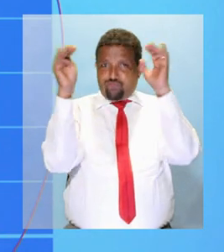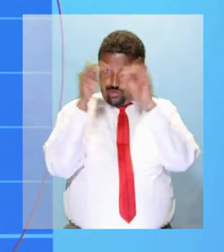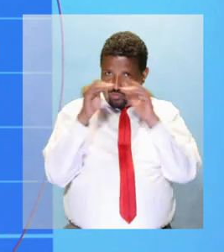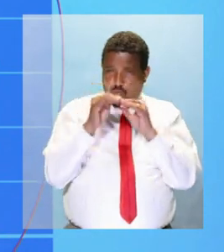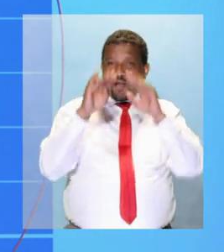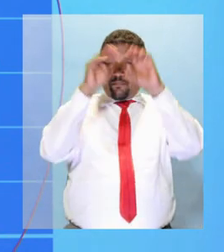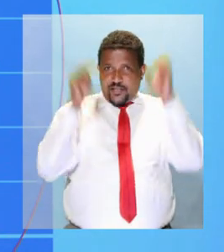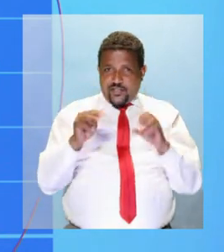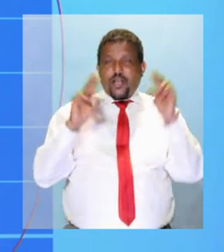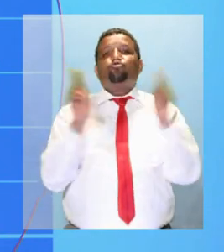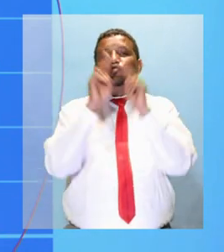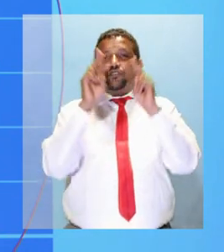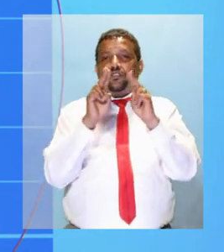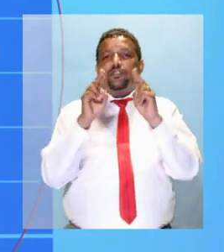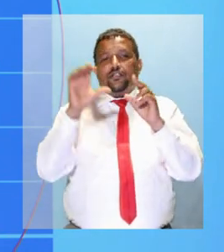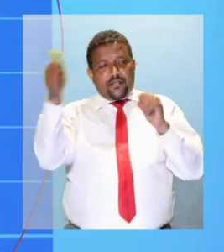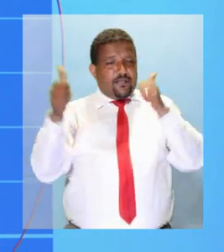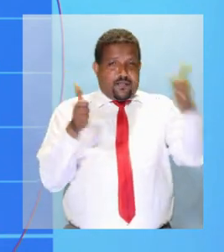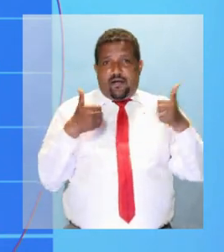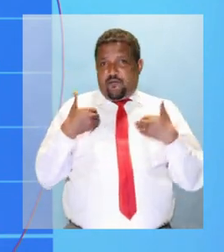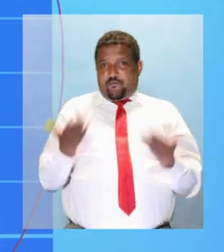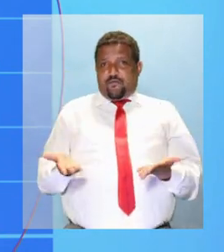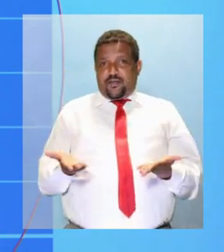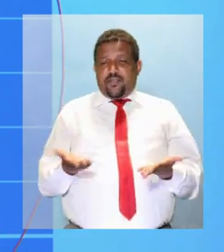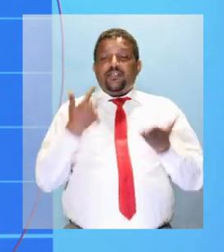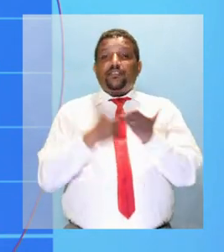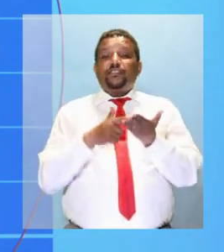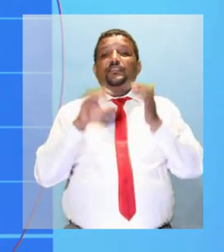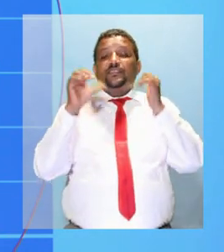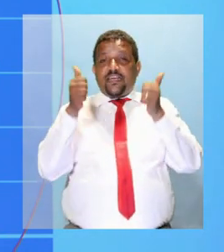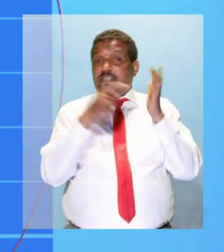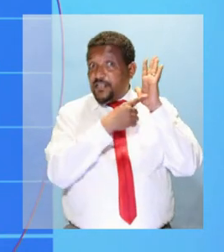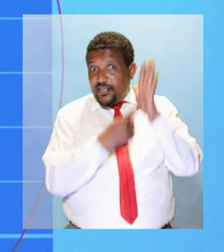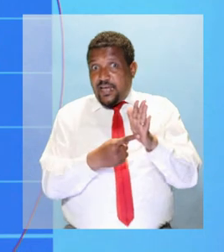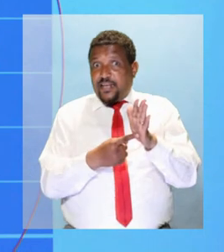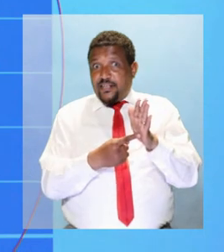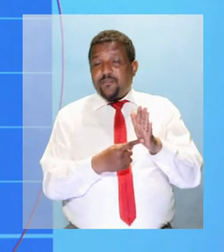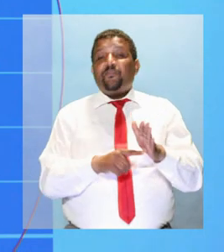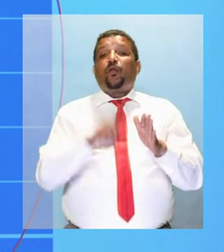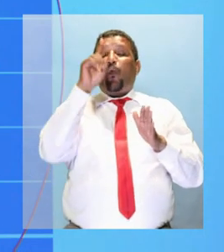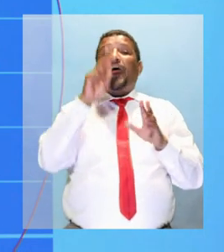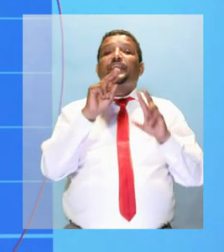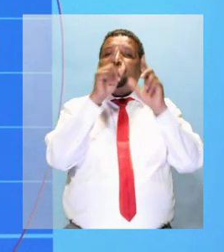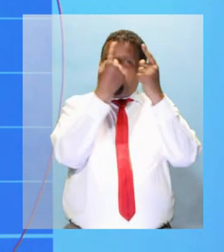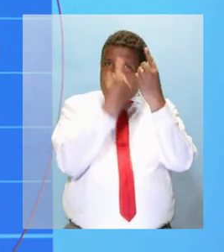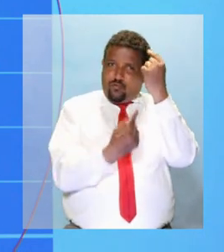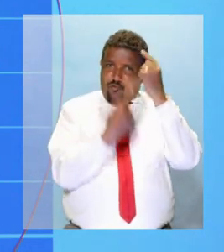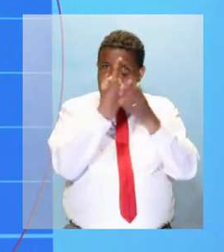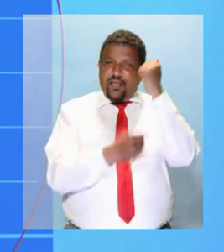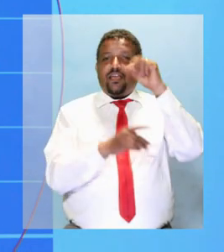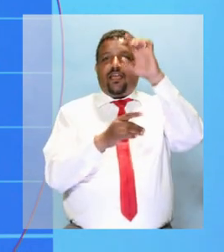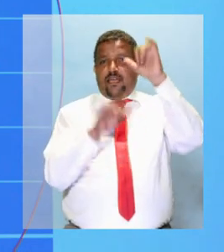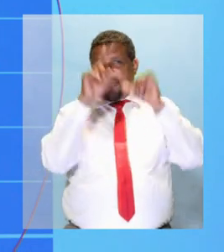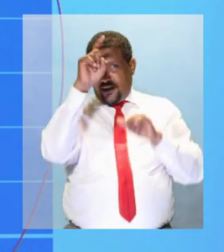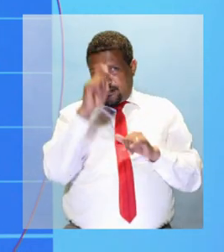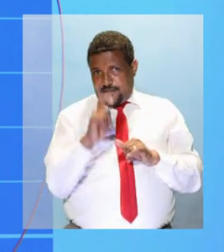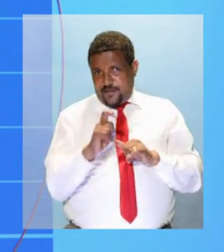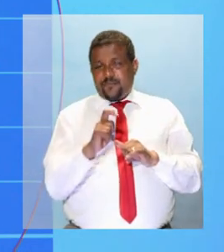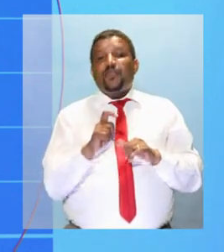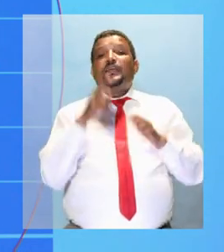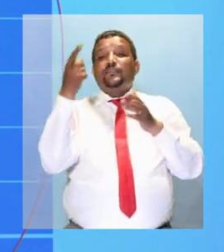have 10 here and we have 10 here. This 10 indicates one unit of X, and this 10 indicates